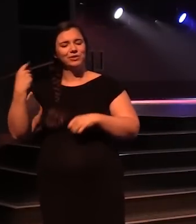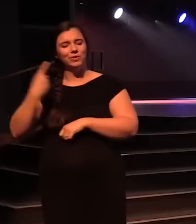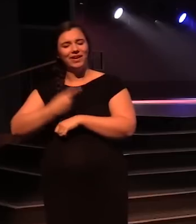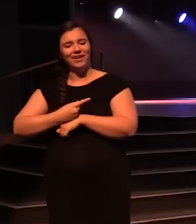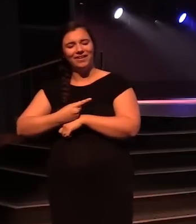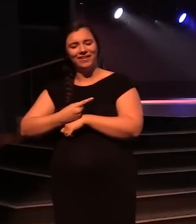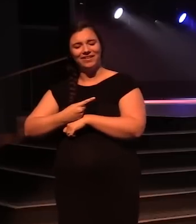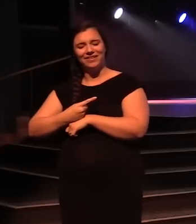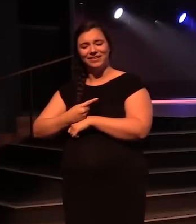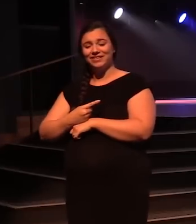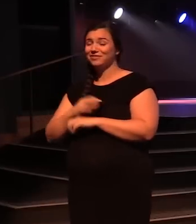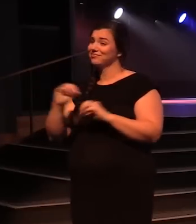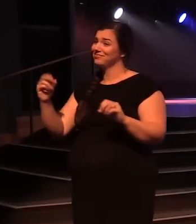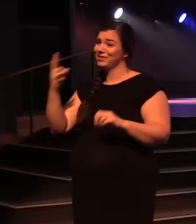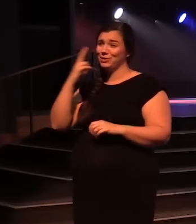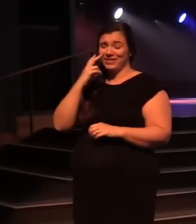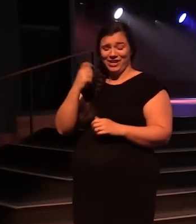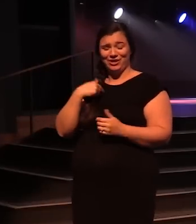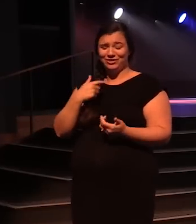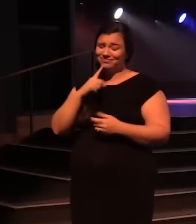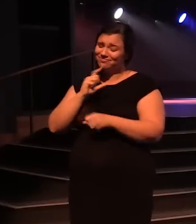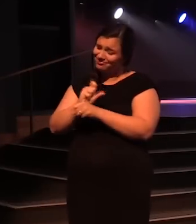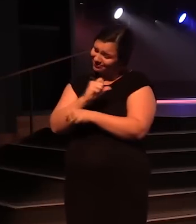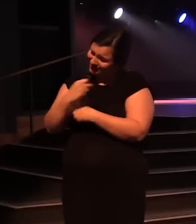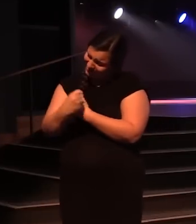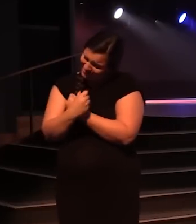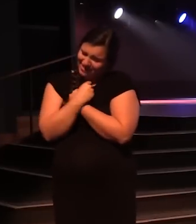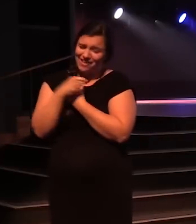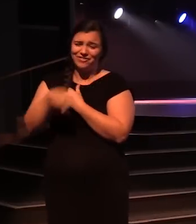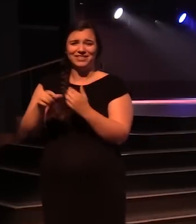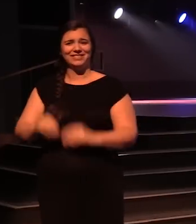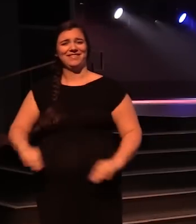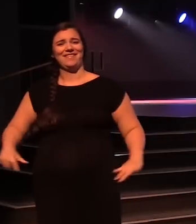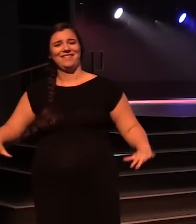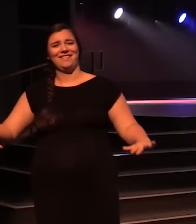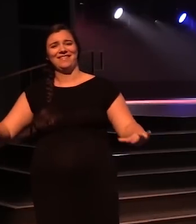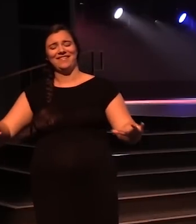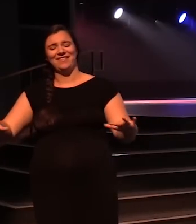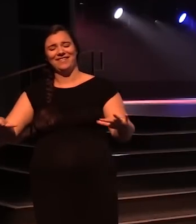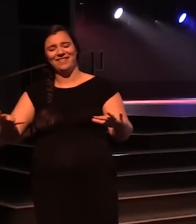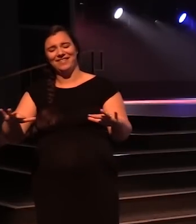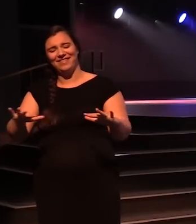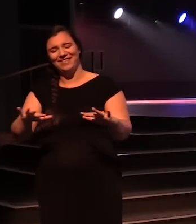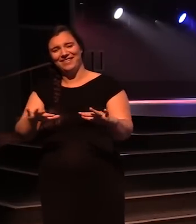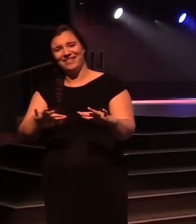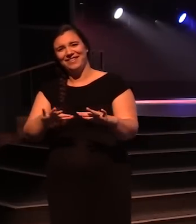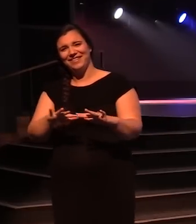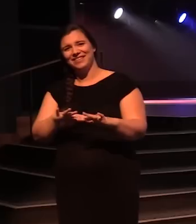there ain't no doubt I love this land.